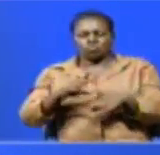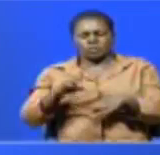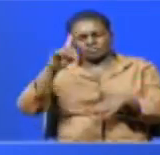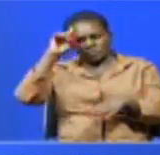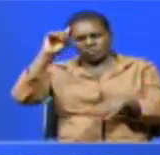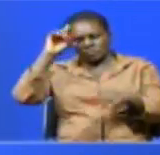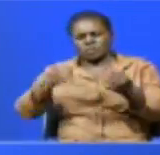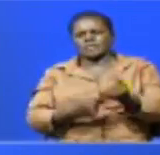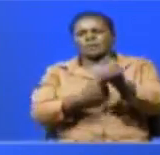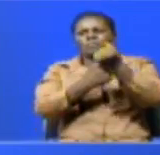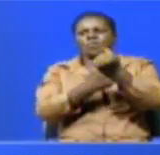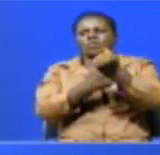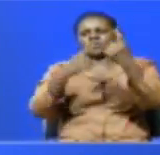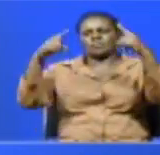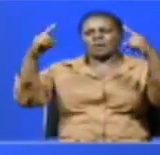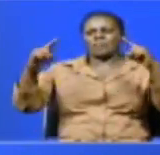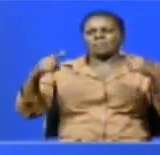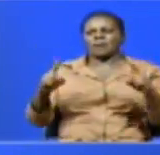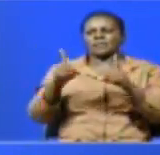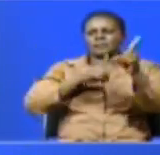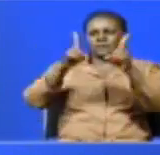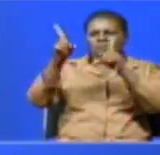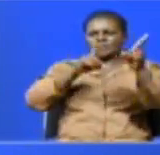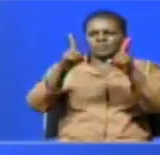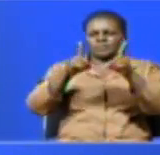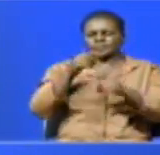support him through this successful journey.